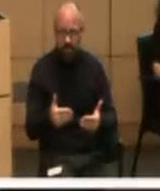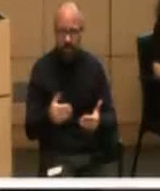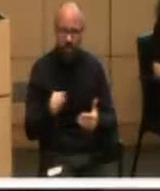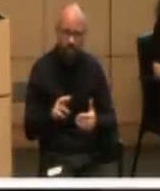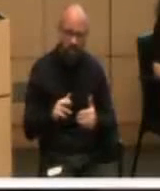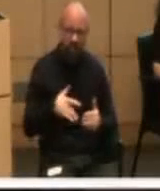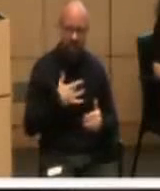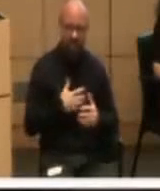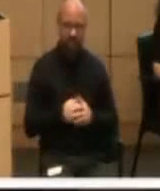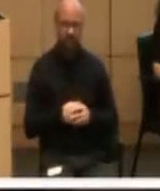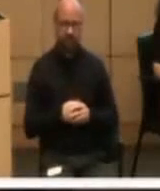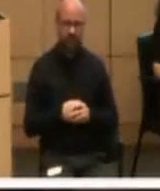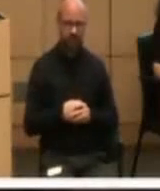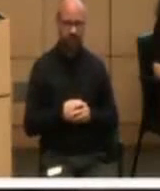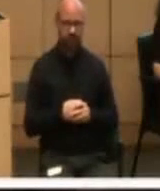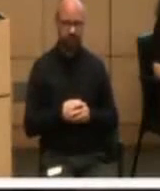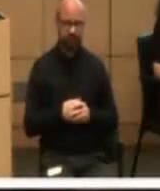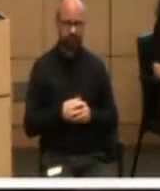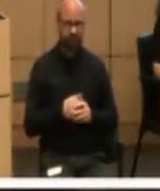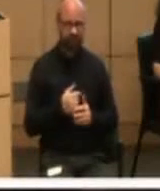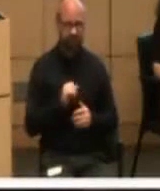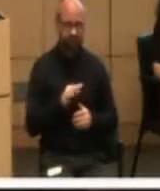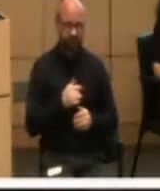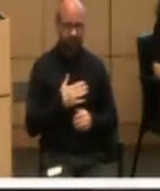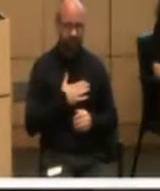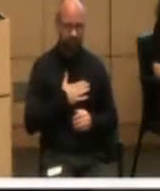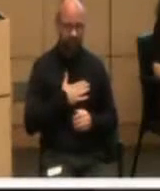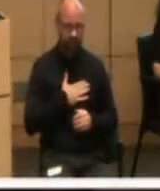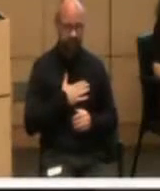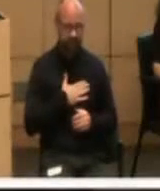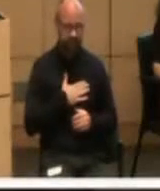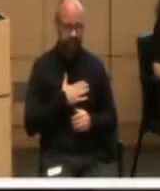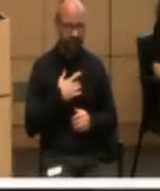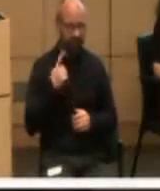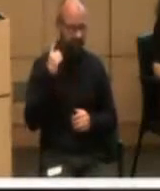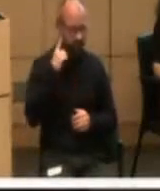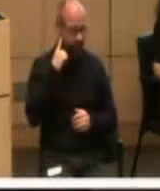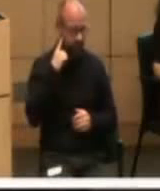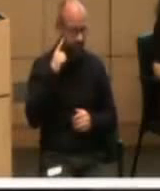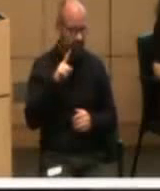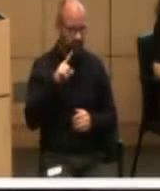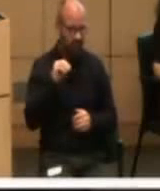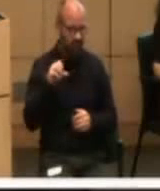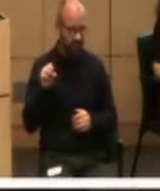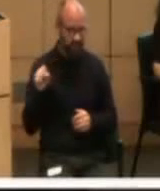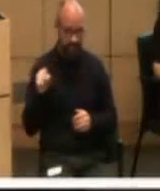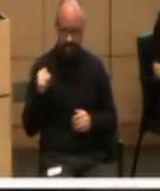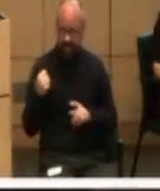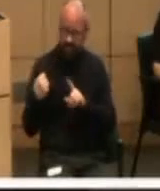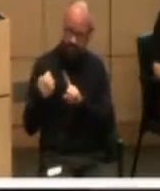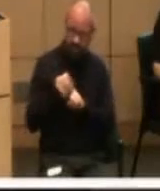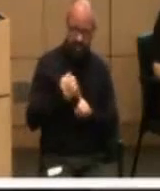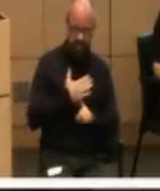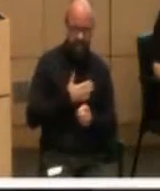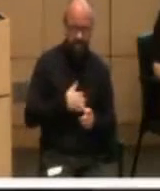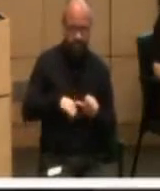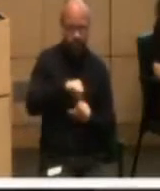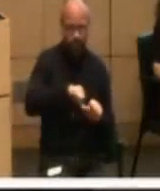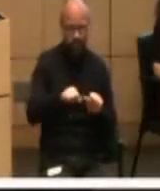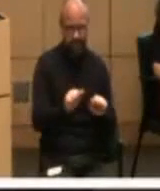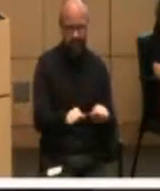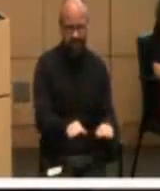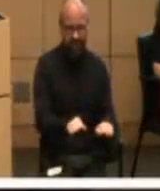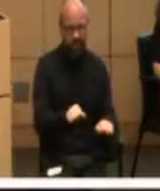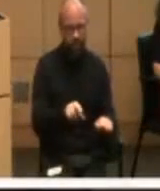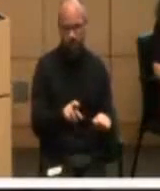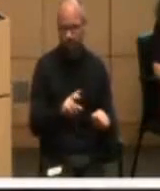their social abilities are hampered by their hearing loss, then I think it's worth trying, even if it's just sound awareness. Because one of the most